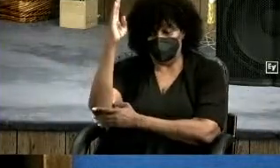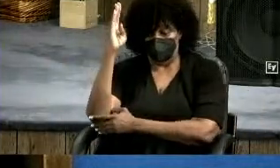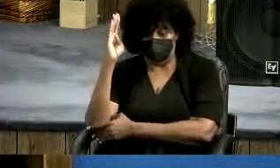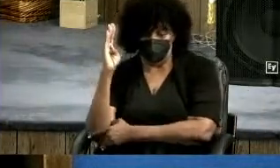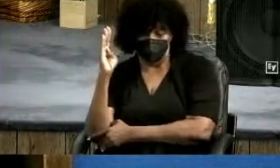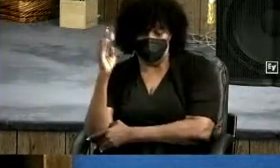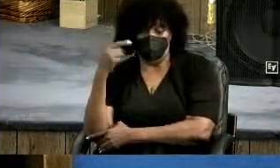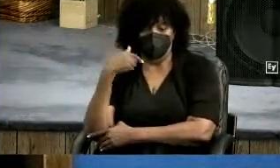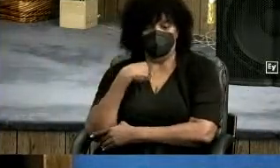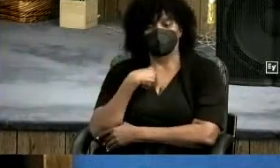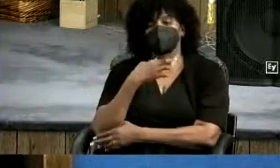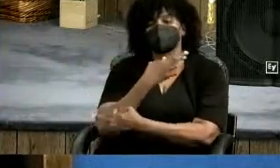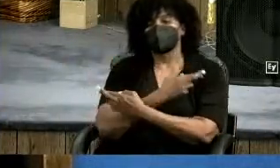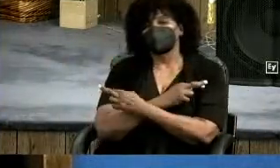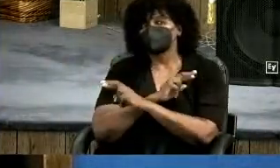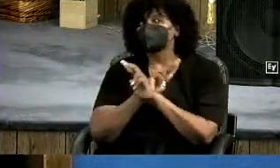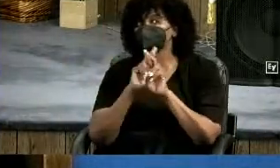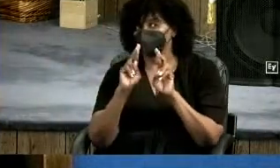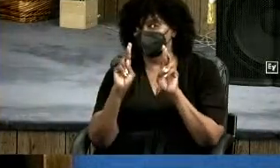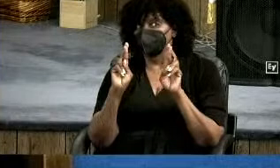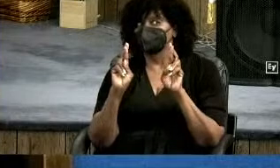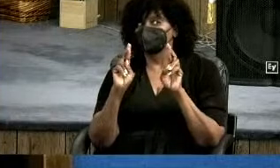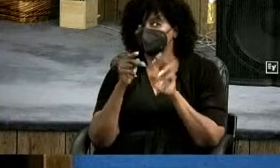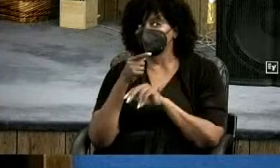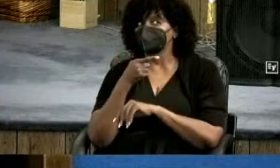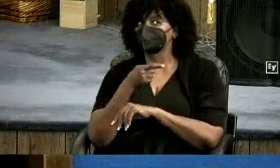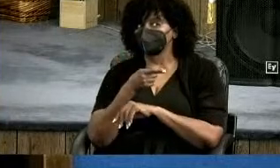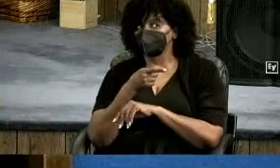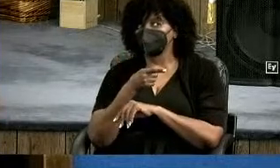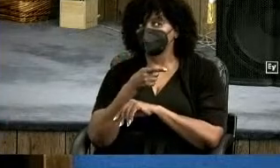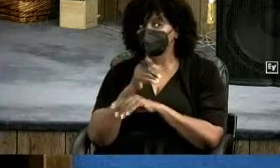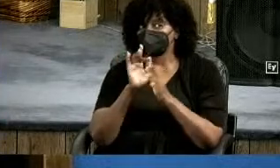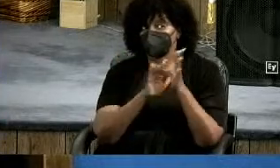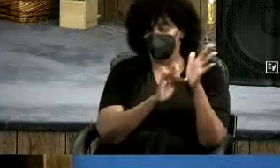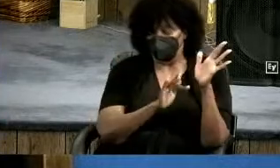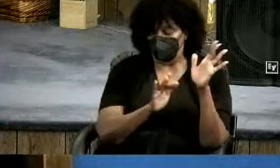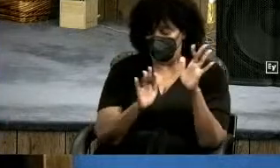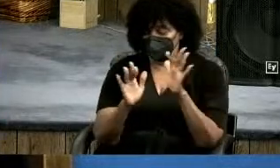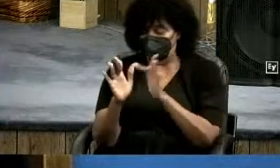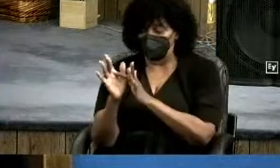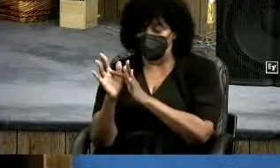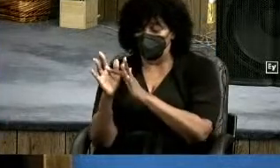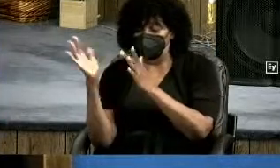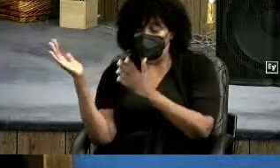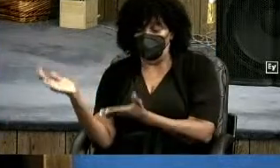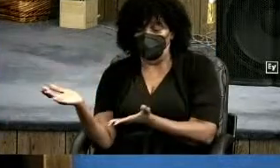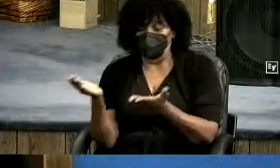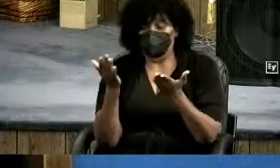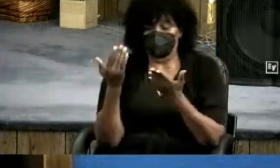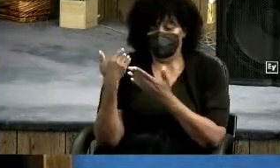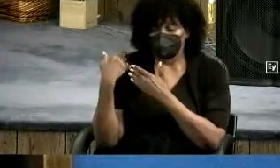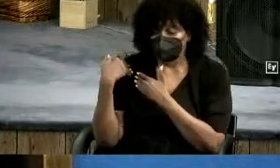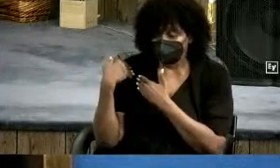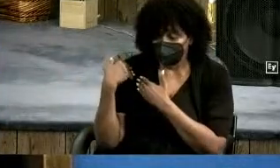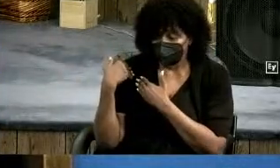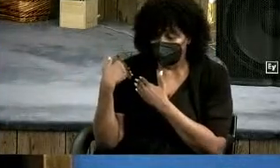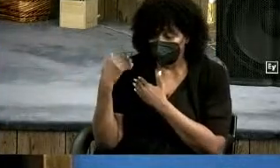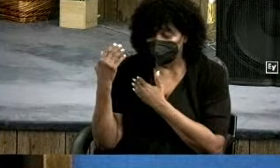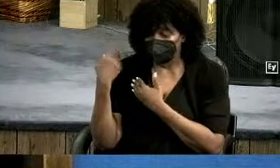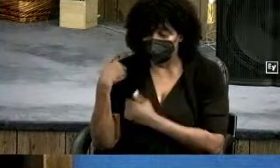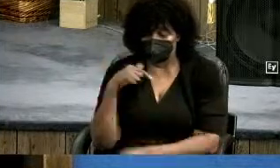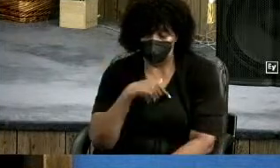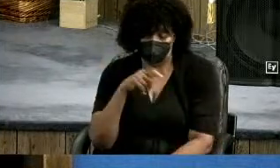For I have redeemed you. What you waiting on? Jesus has done the heavy lifting. All we have to